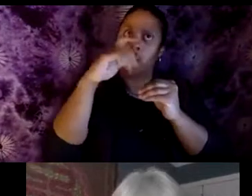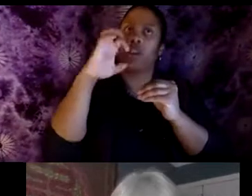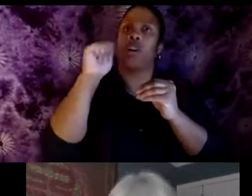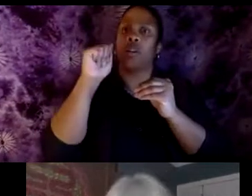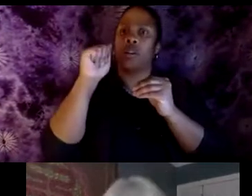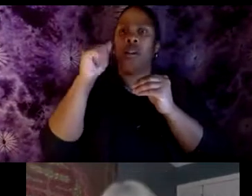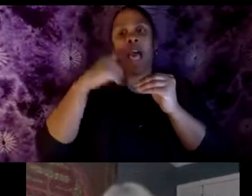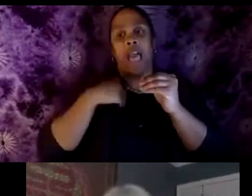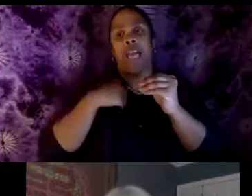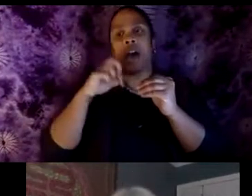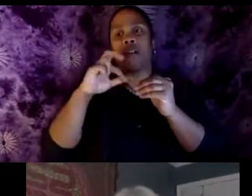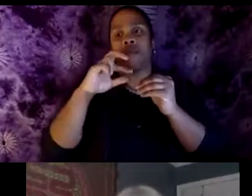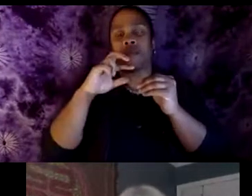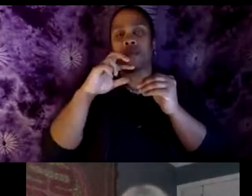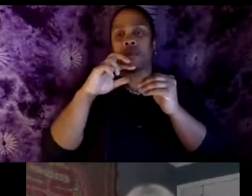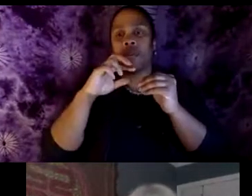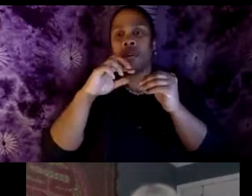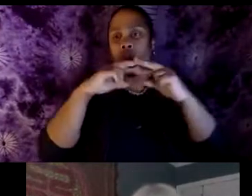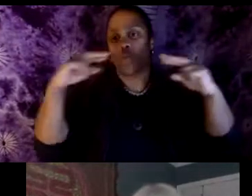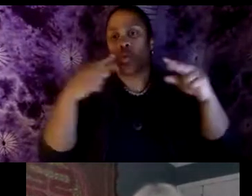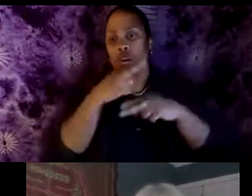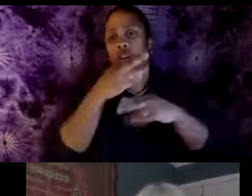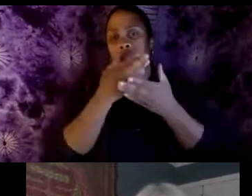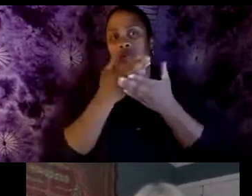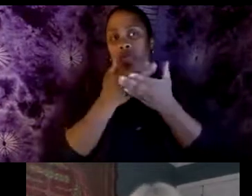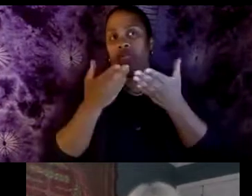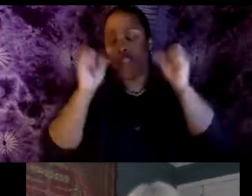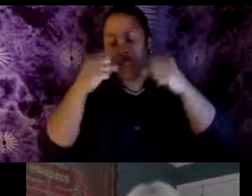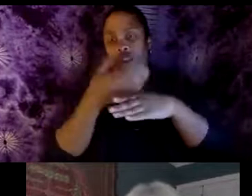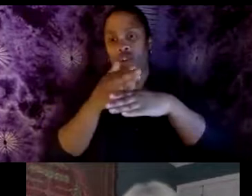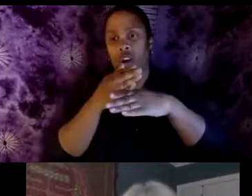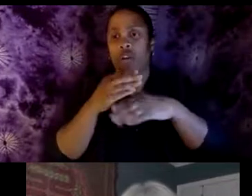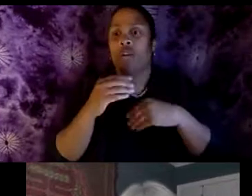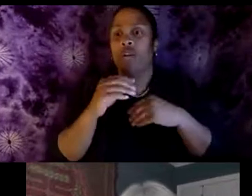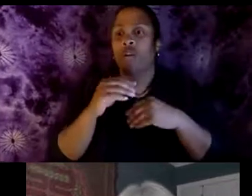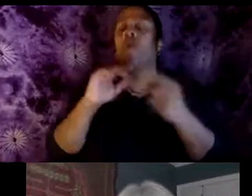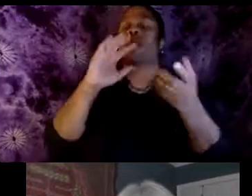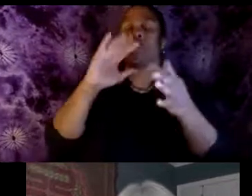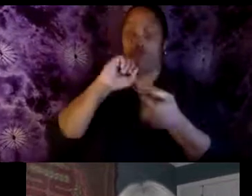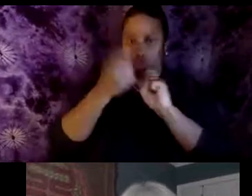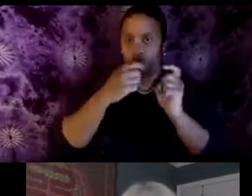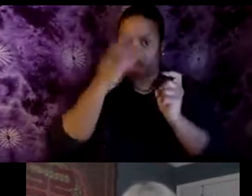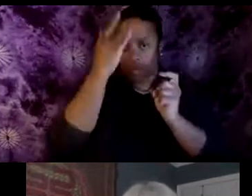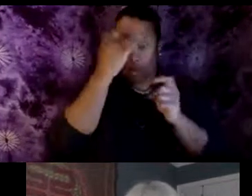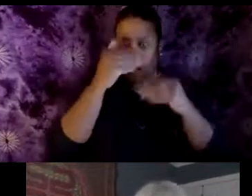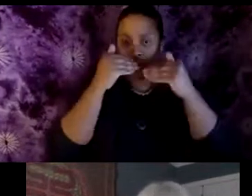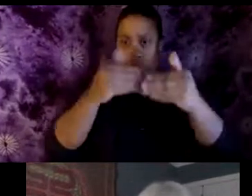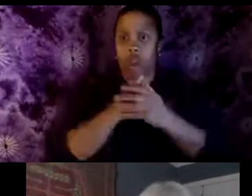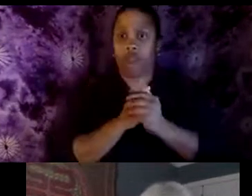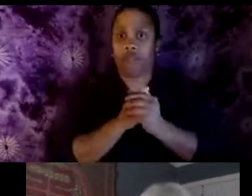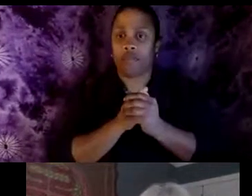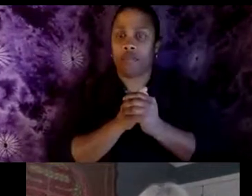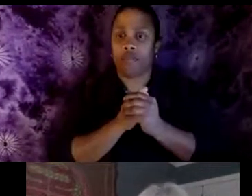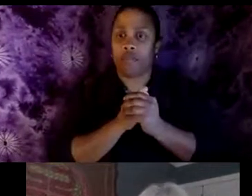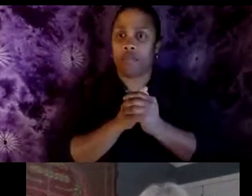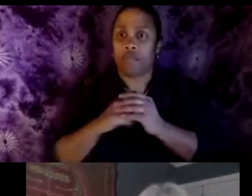share, but yeah, go ahead. I know, Shiftwitch, you had something. Go ahead, and then Sally. So Shiftwitch, go ahead. So for the